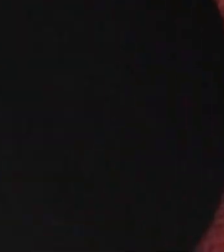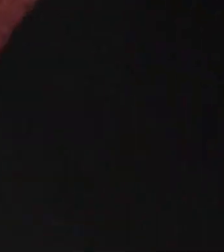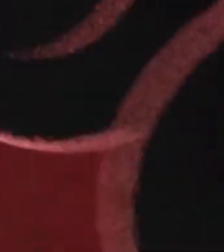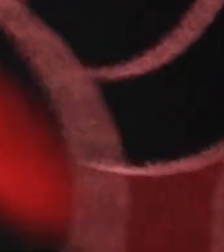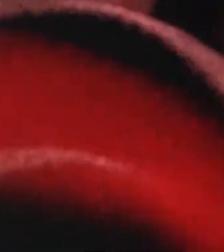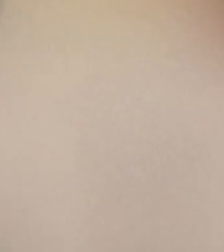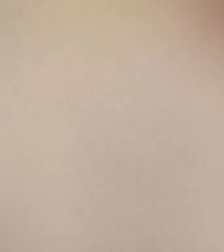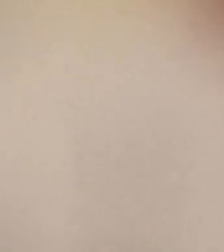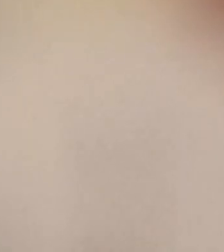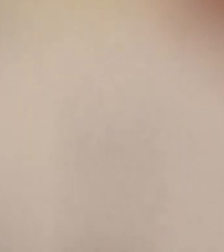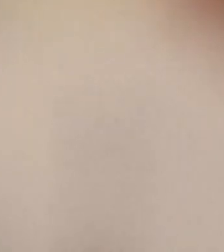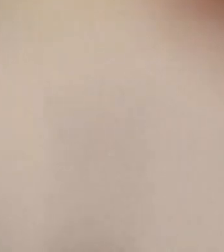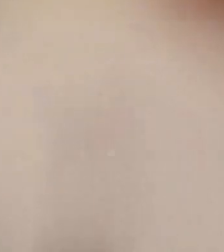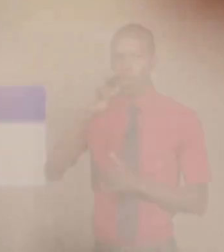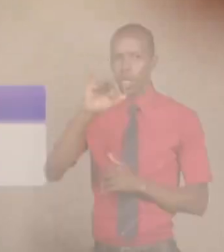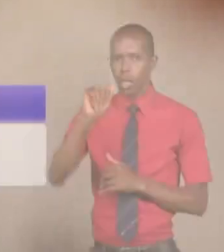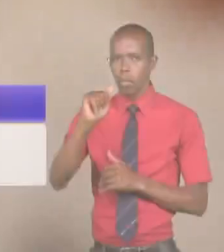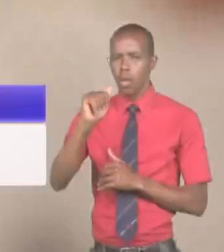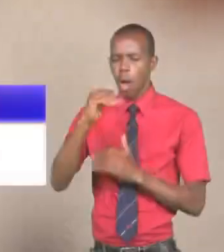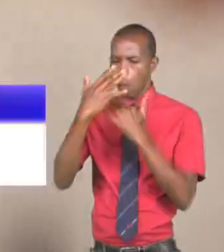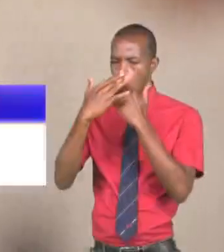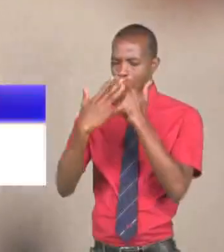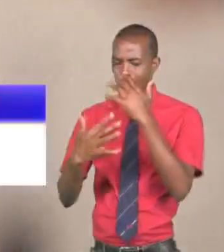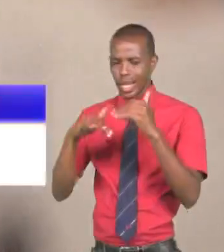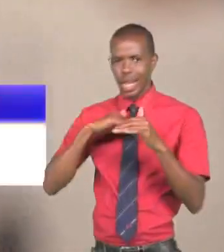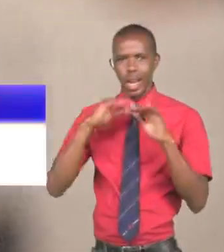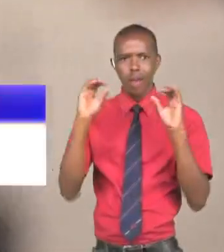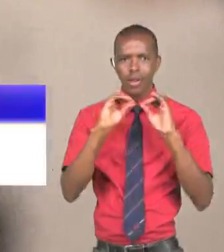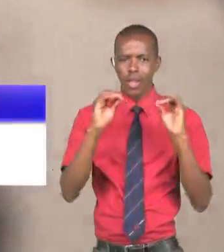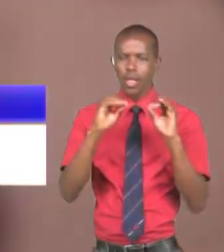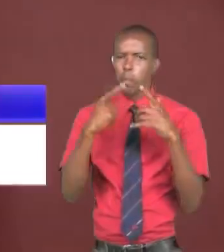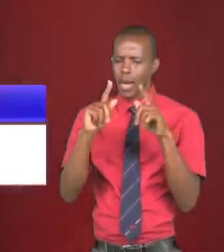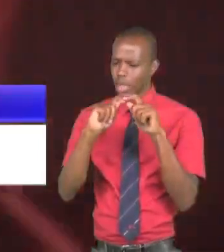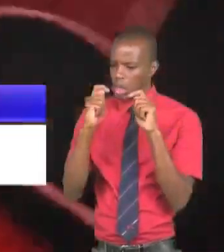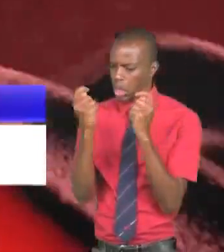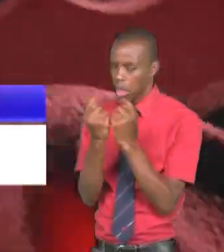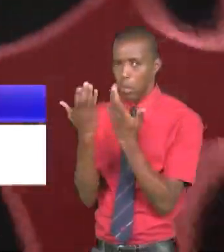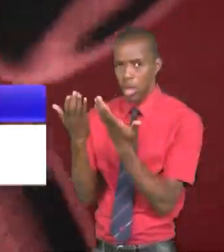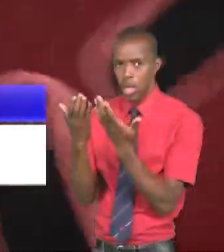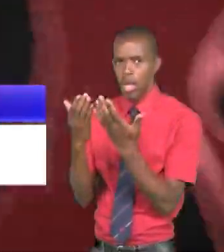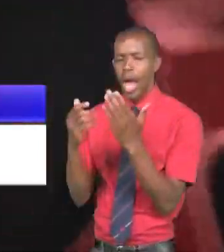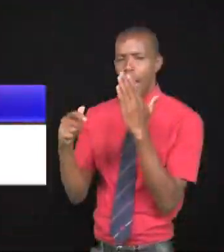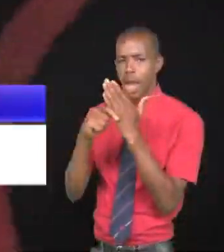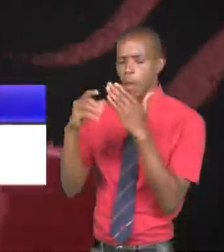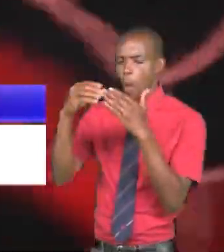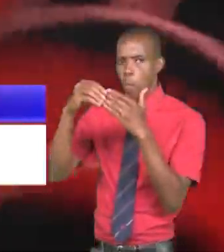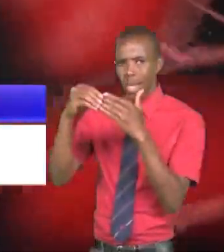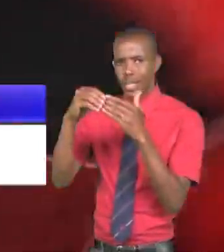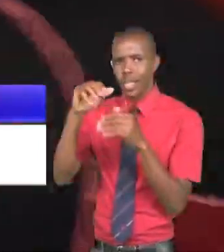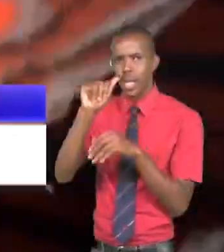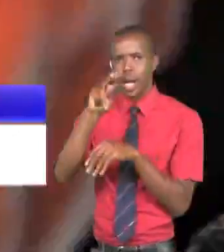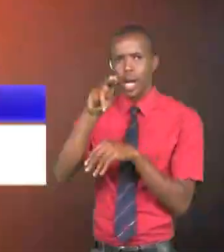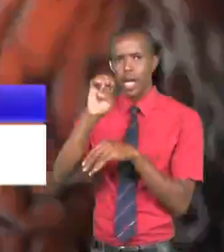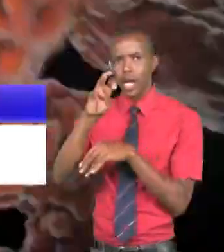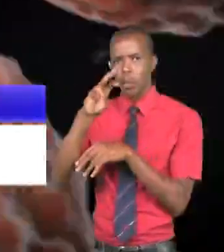Anemia is often associated with lack of enough blood. However, there is a kind of anemia called aplastic anemia, which is more